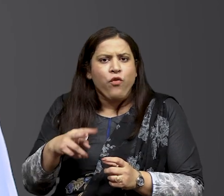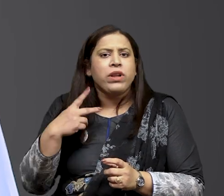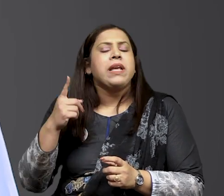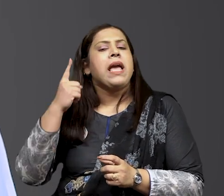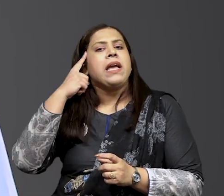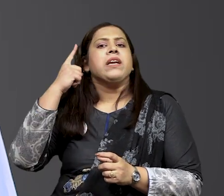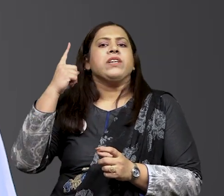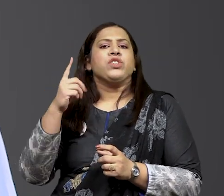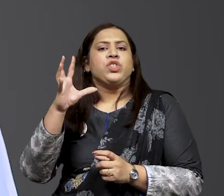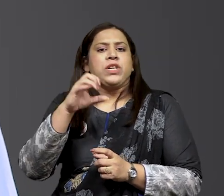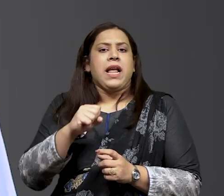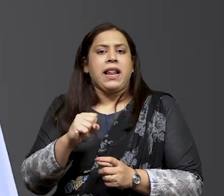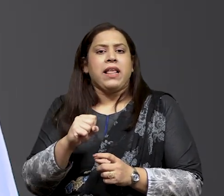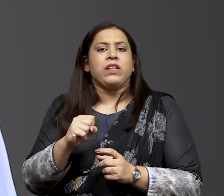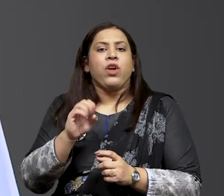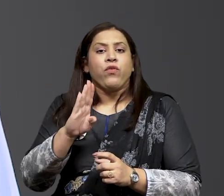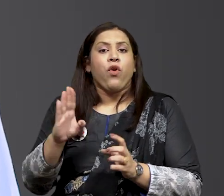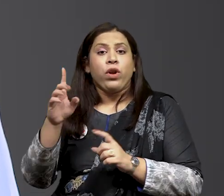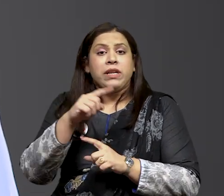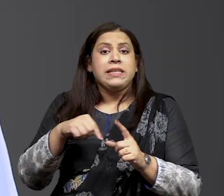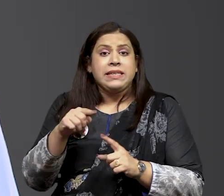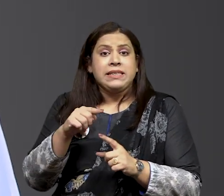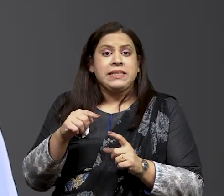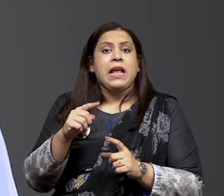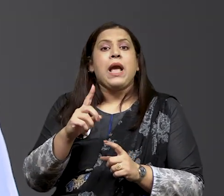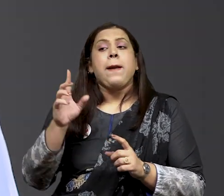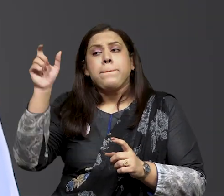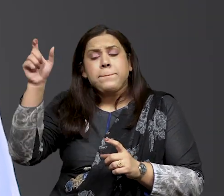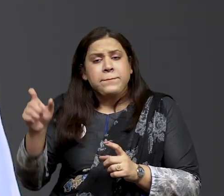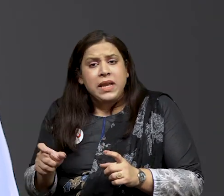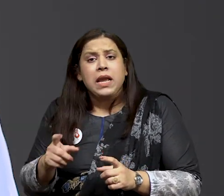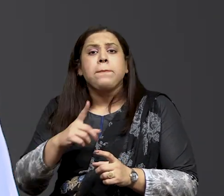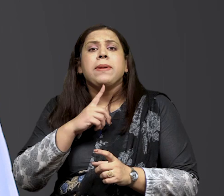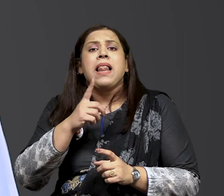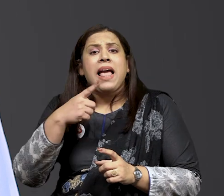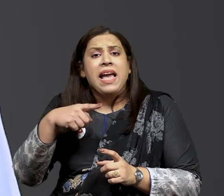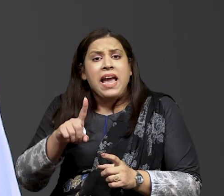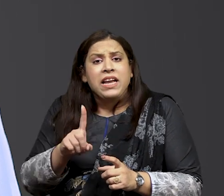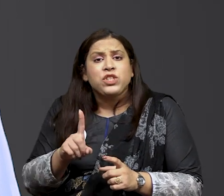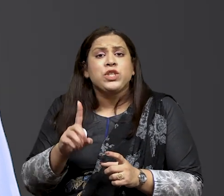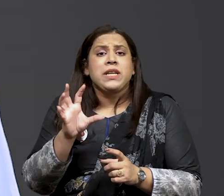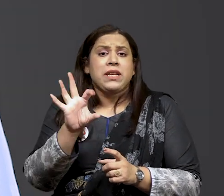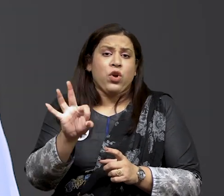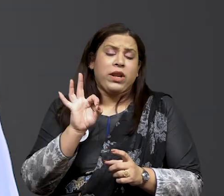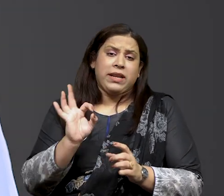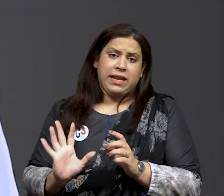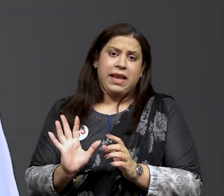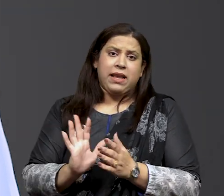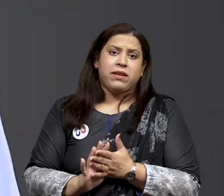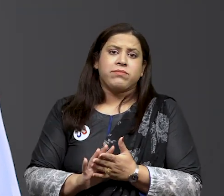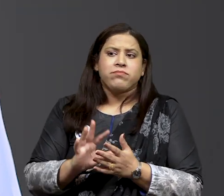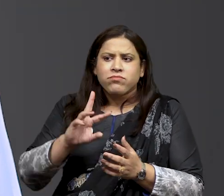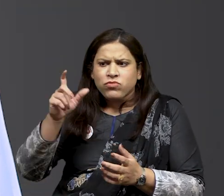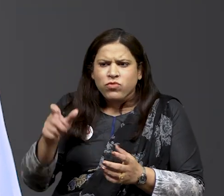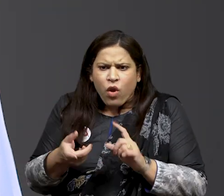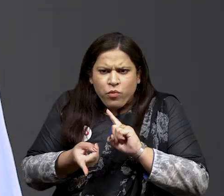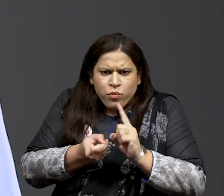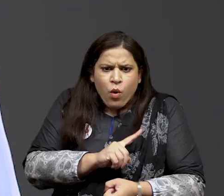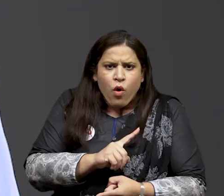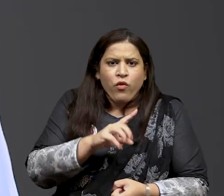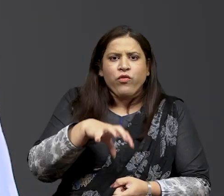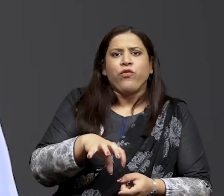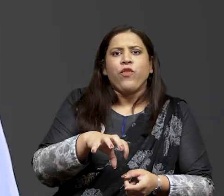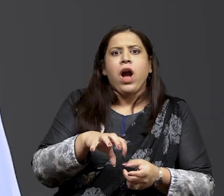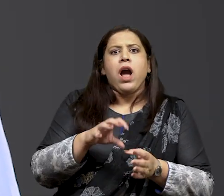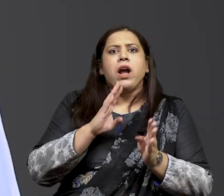in that there's actually a market space for this kind of content and people actually want to read it. And so that then inspired us to move out of the